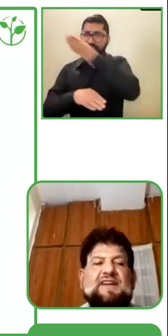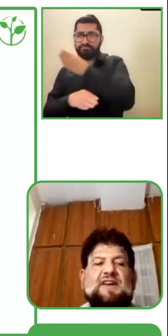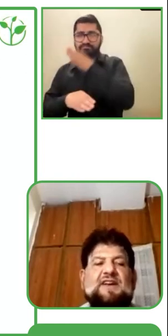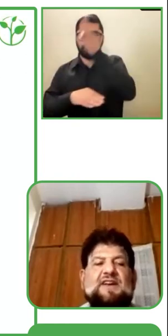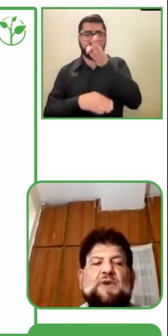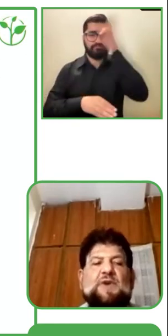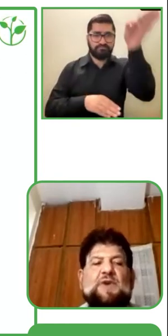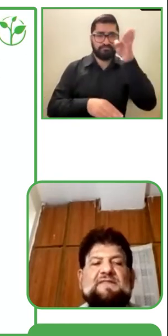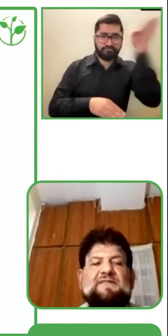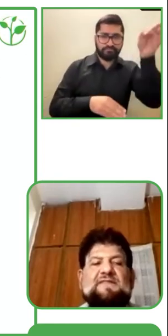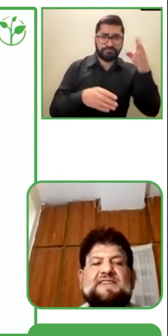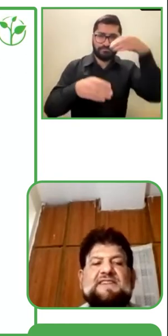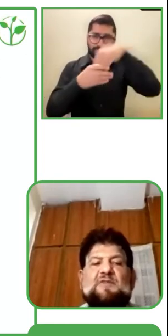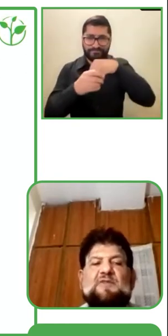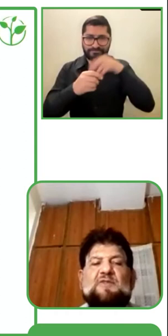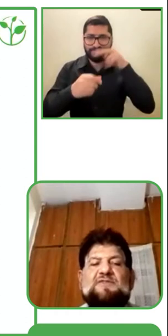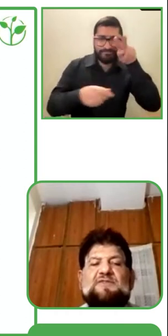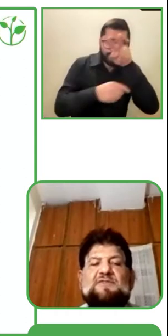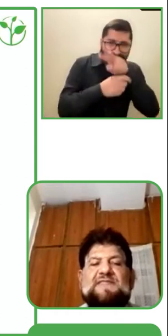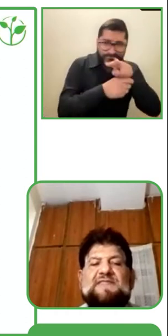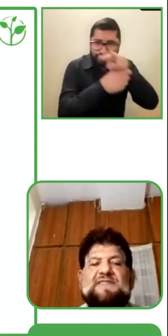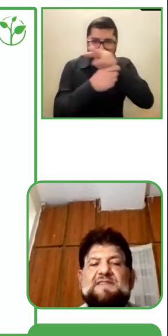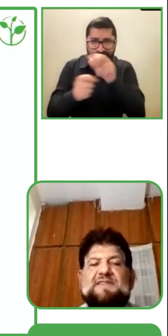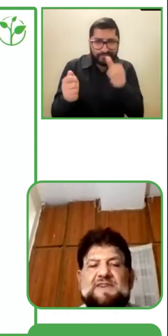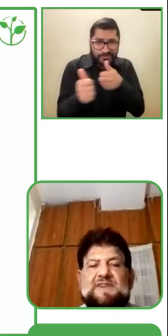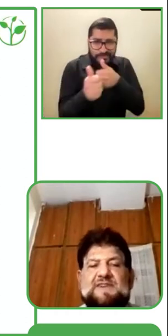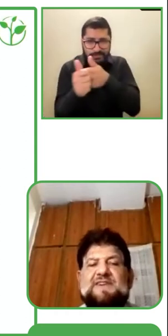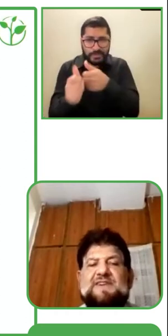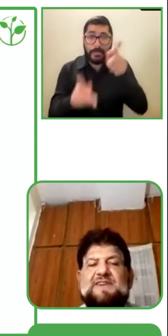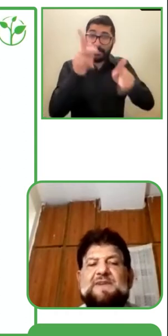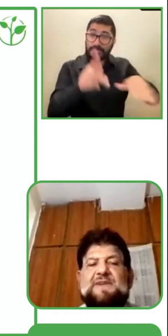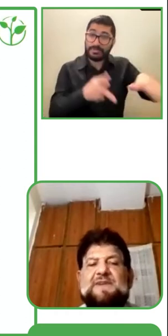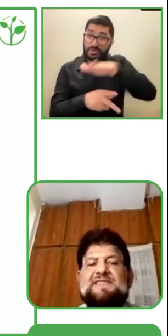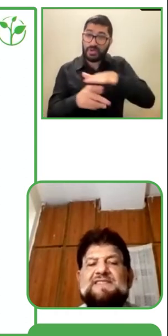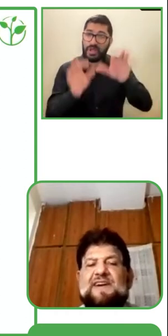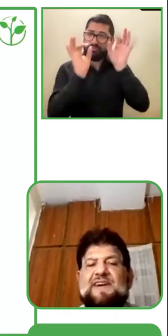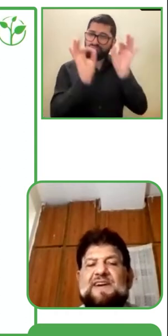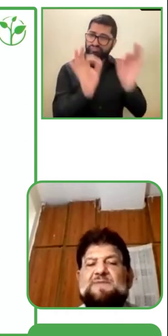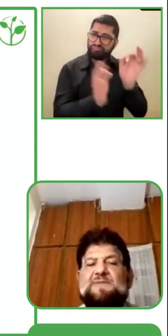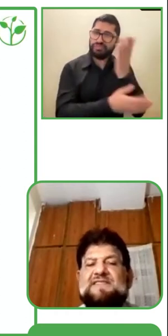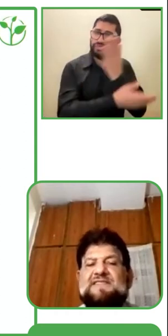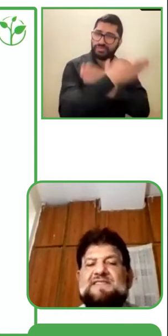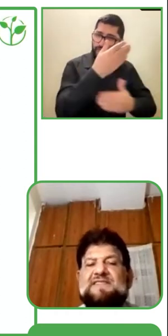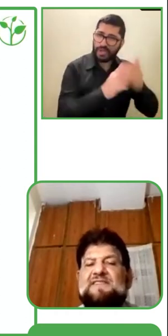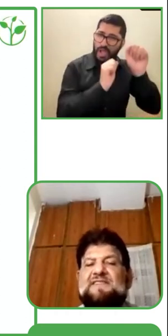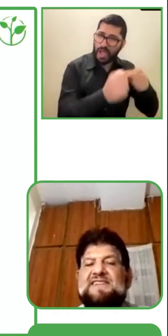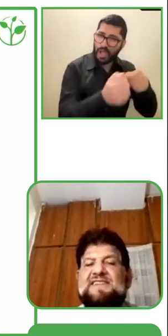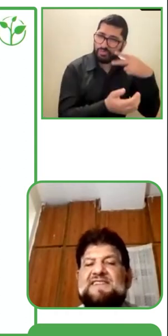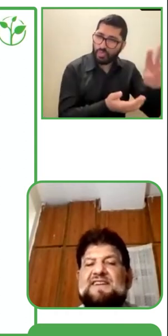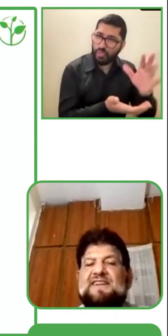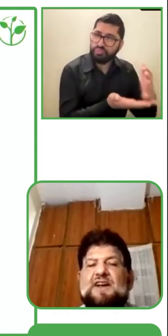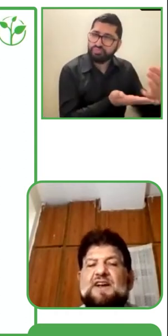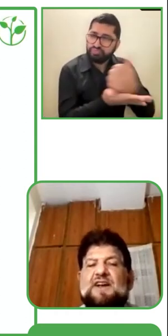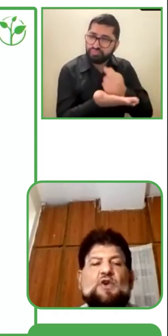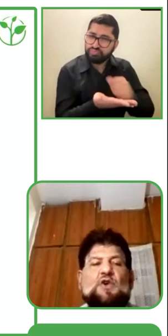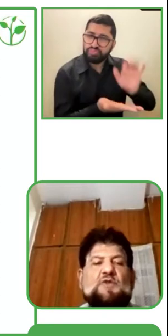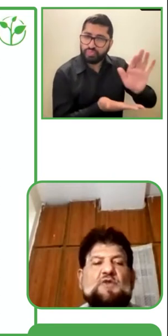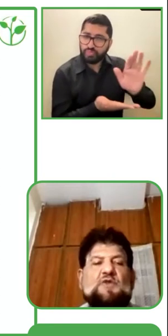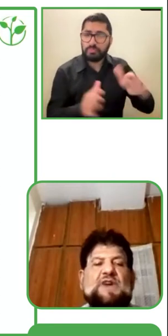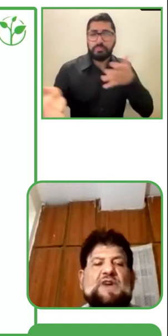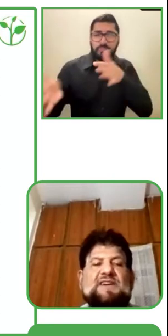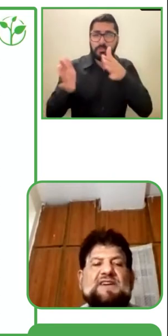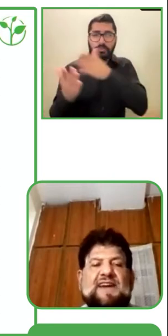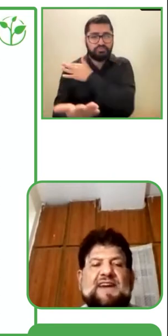working. We have list of more than 12,000 persons with disabilities in various provinces of Afghanistan, whom